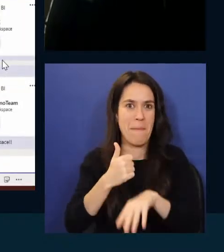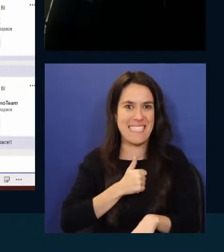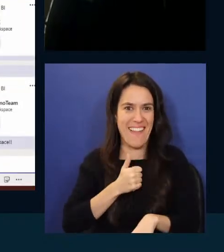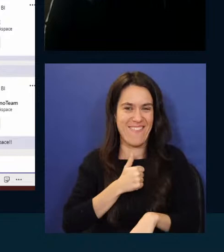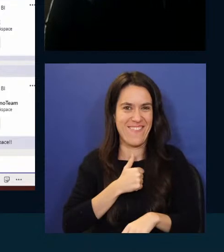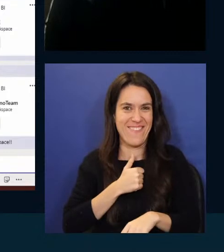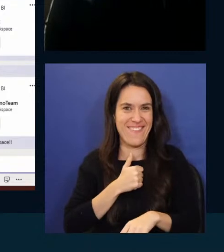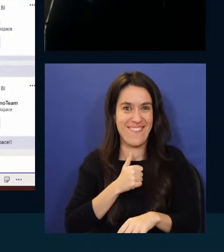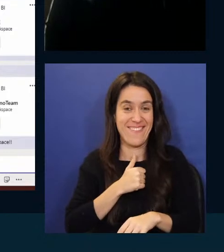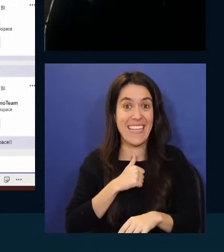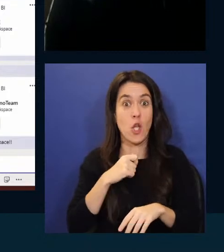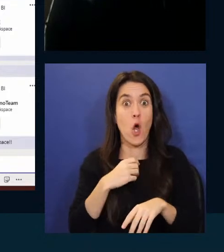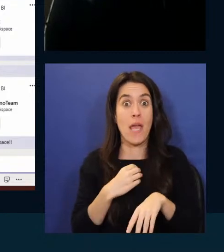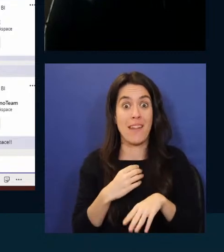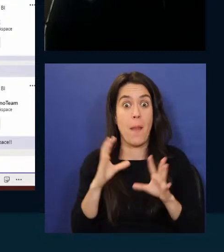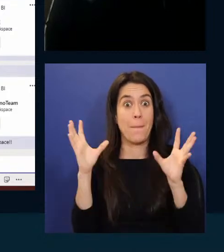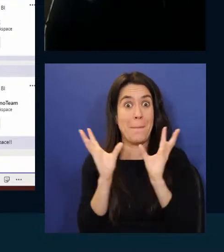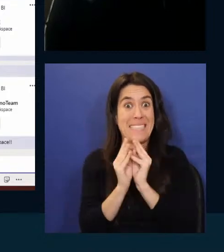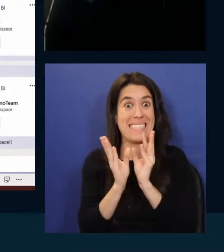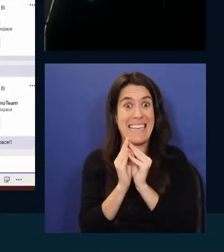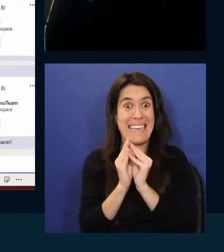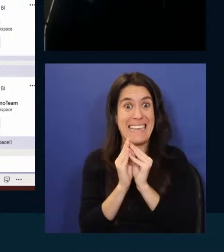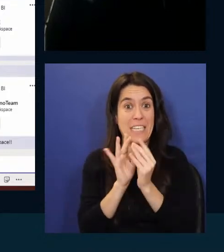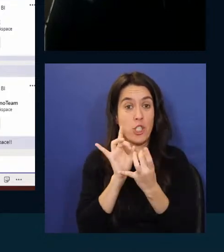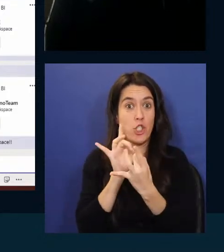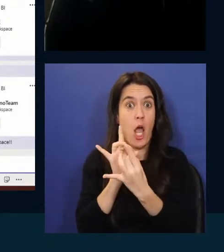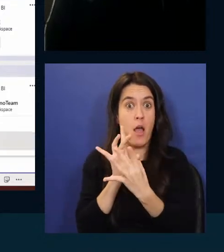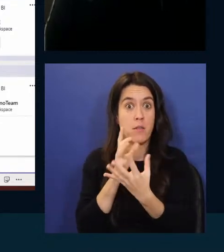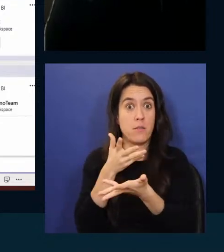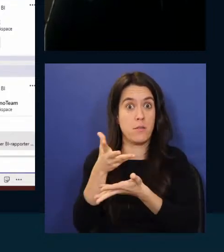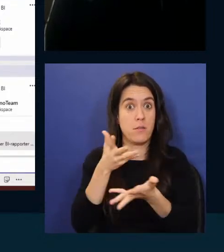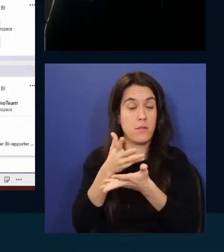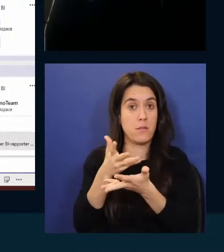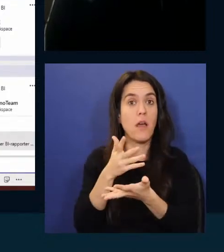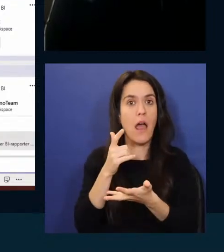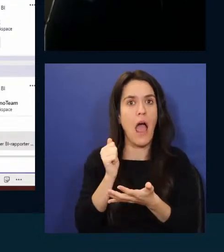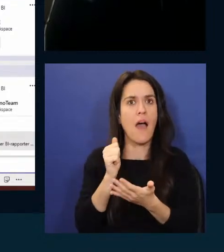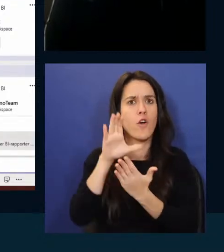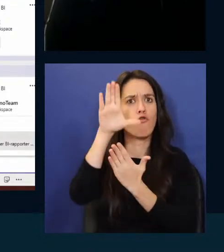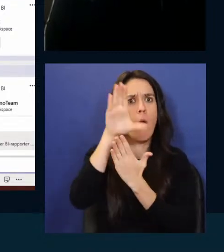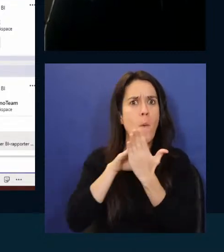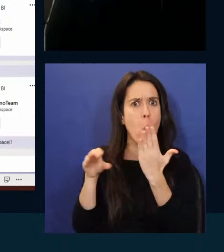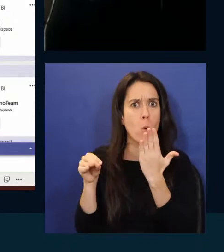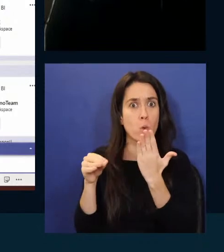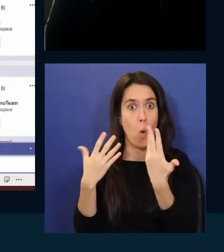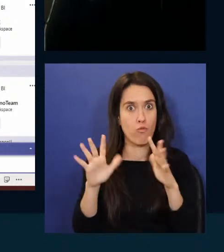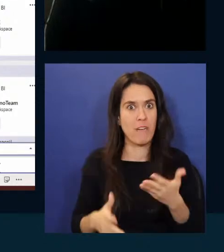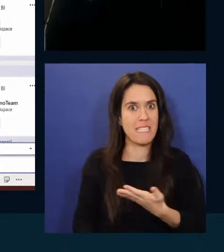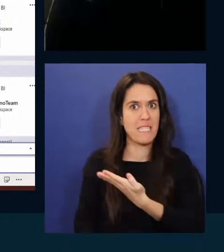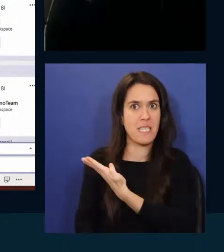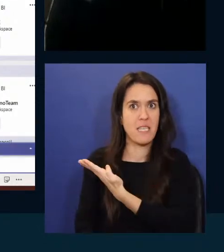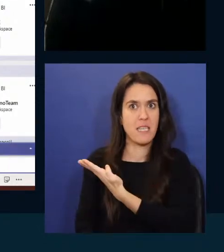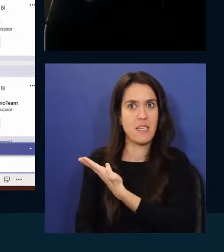in the meeting chat there, you can see there's already a set of reports that has been